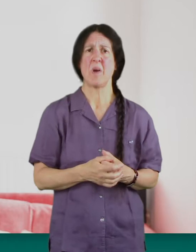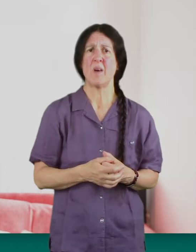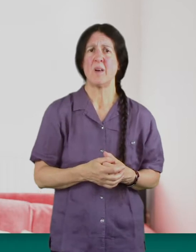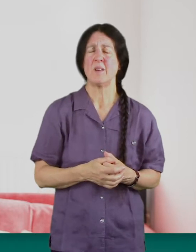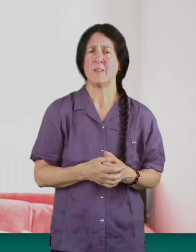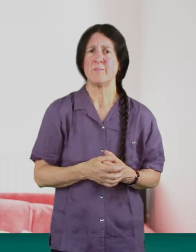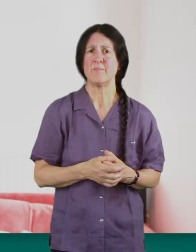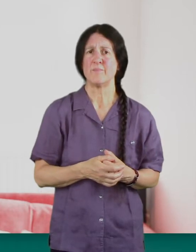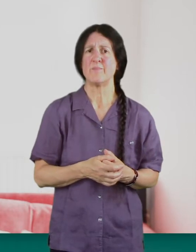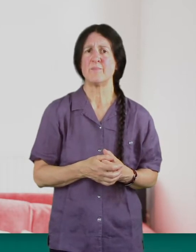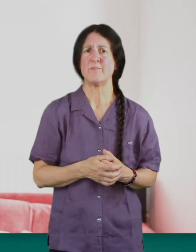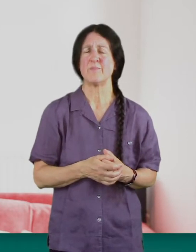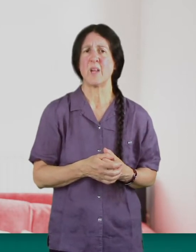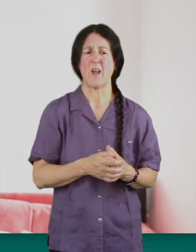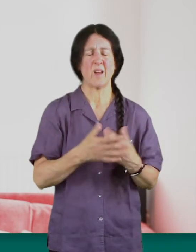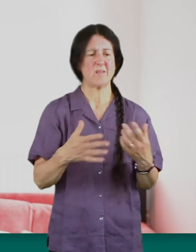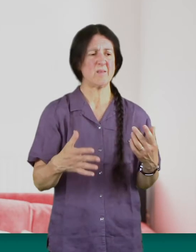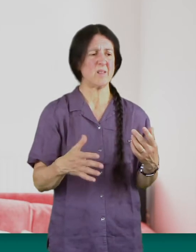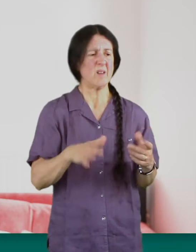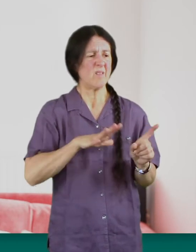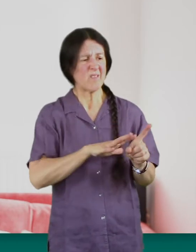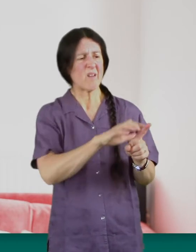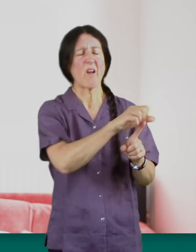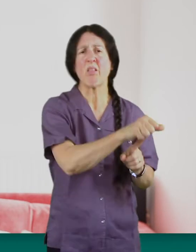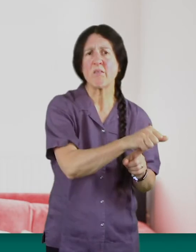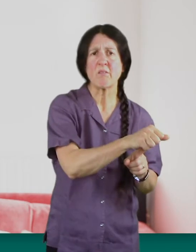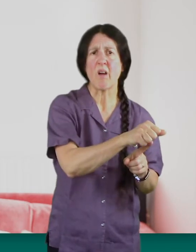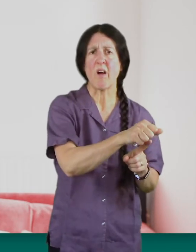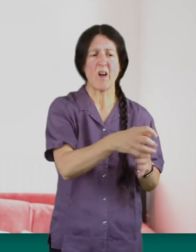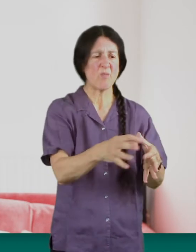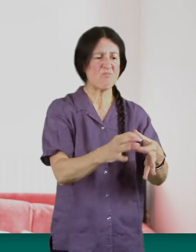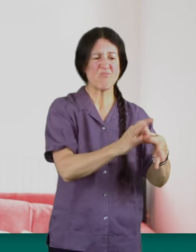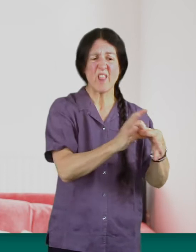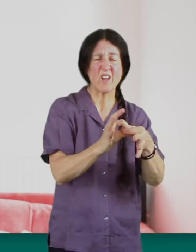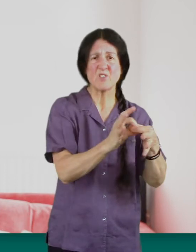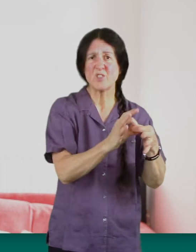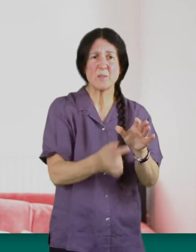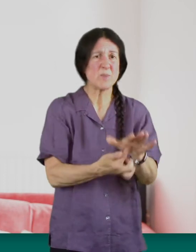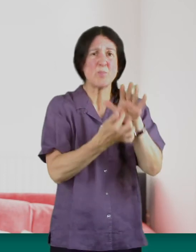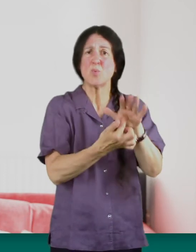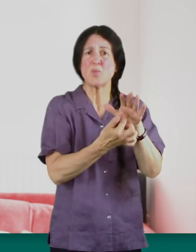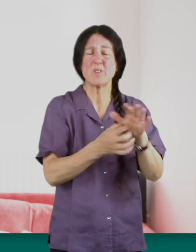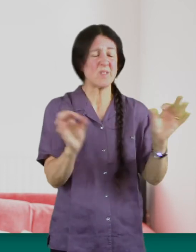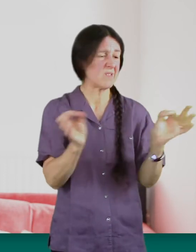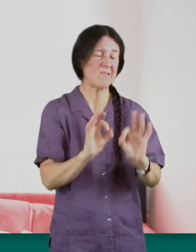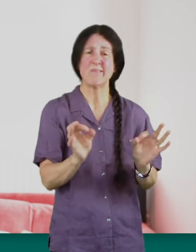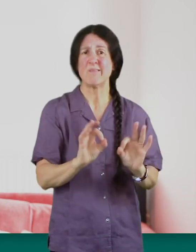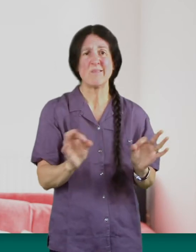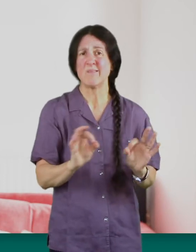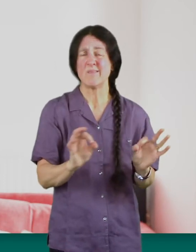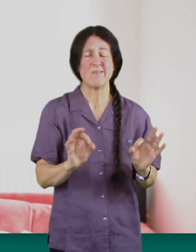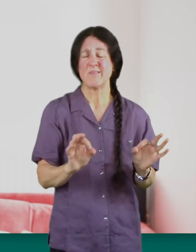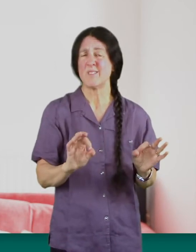relationship, and this idea that no one around him thinks that they need liberating, so all the gifts that he has are